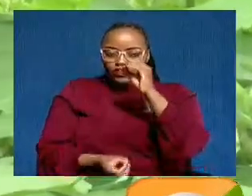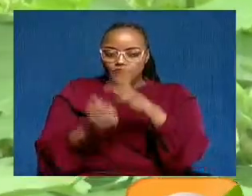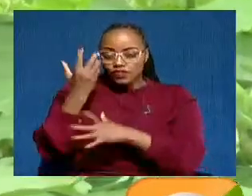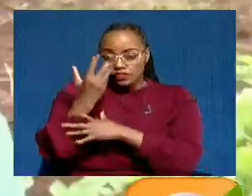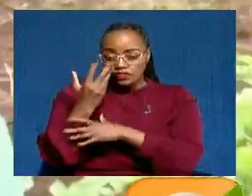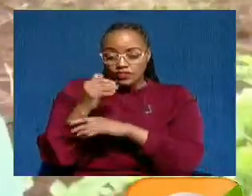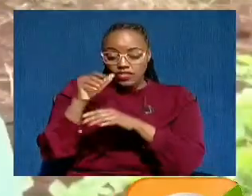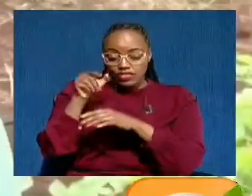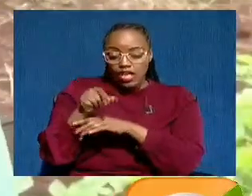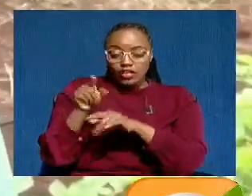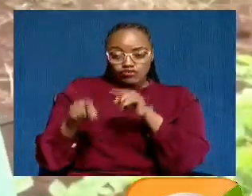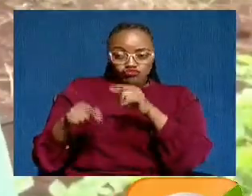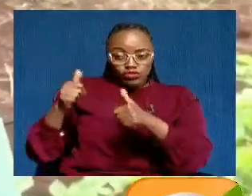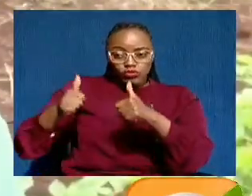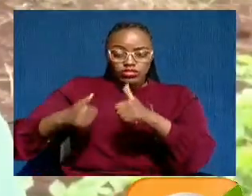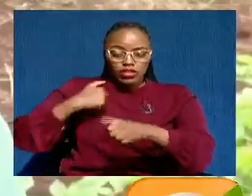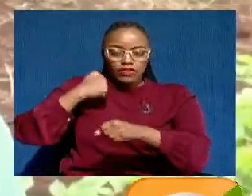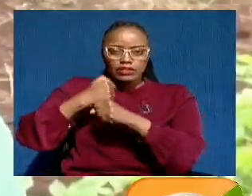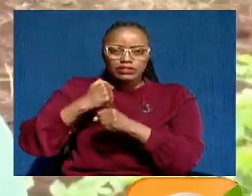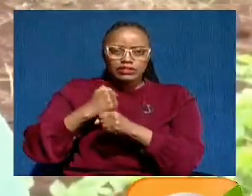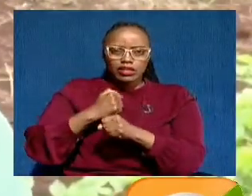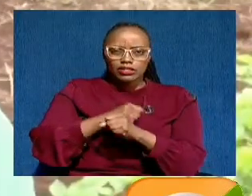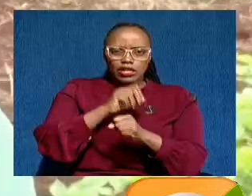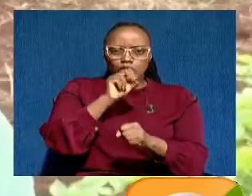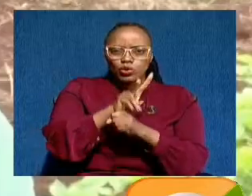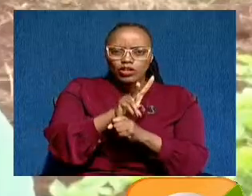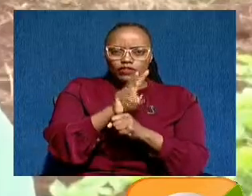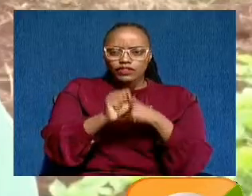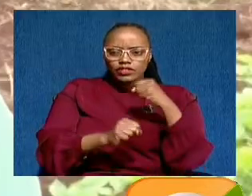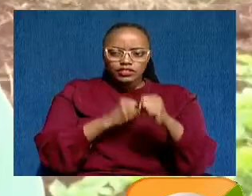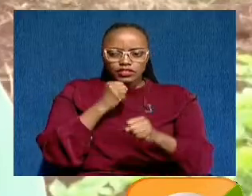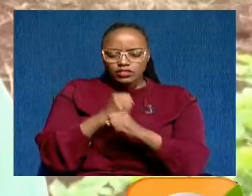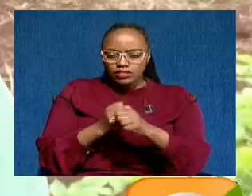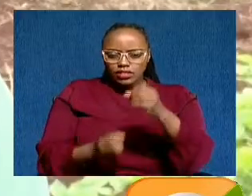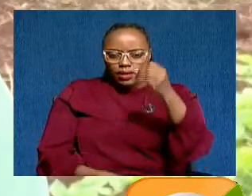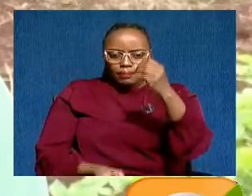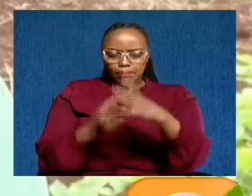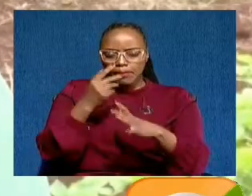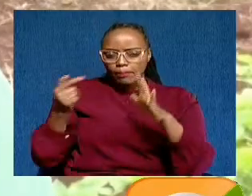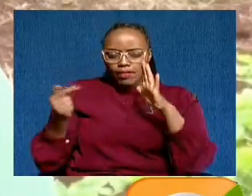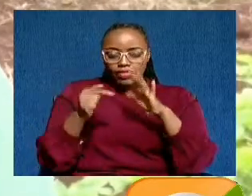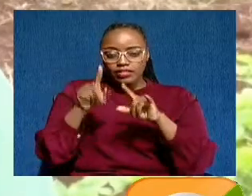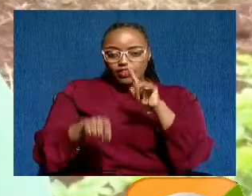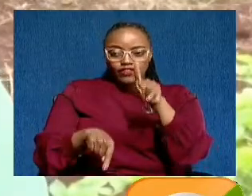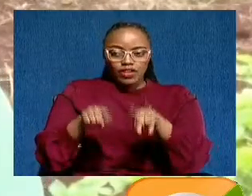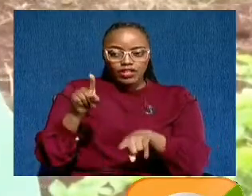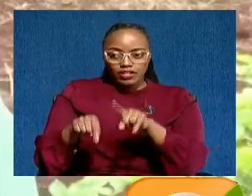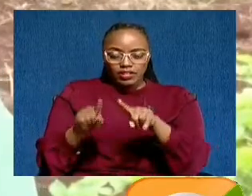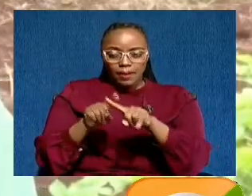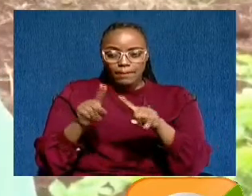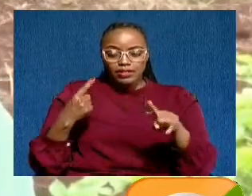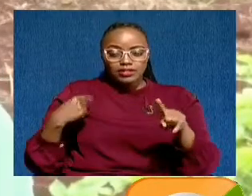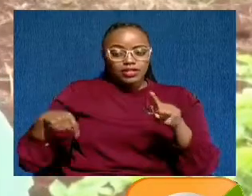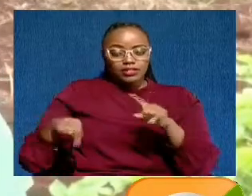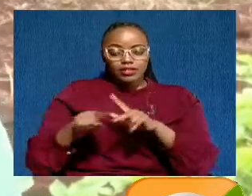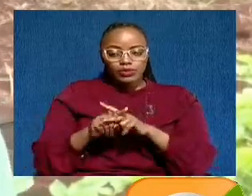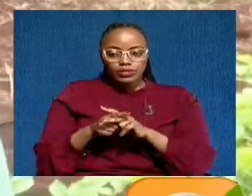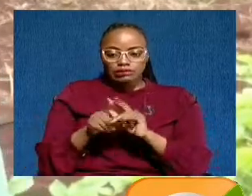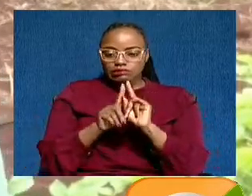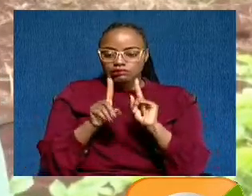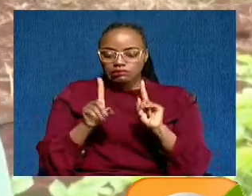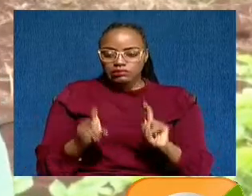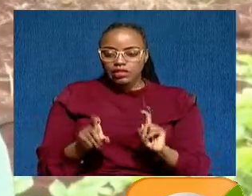variety, we have taken about 12 years to come up with this variety. But we started testing